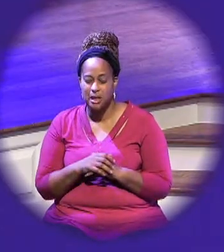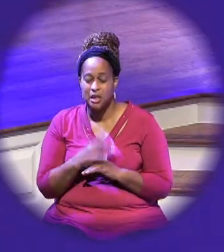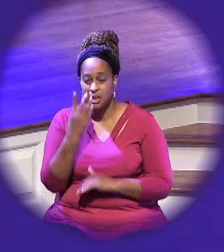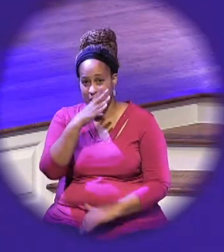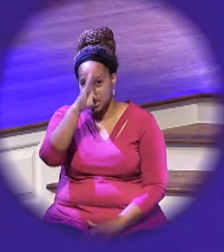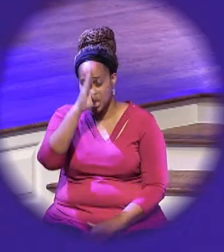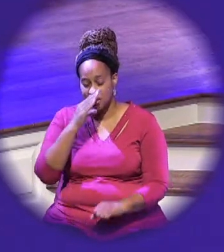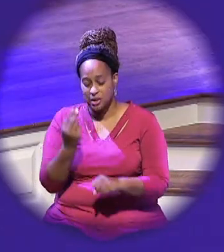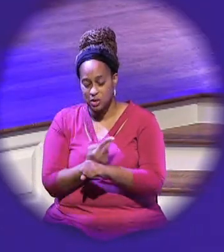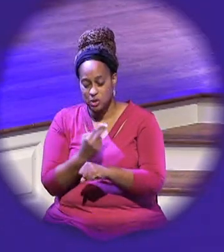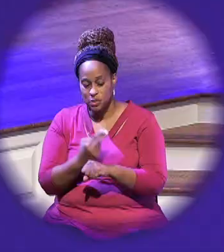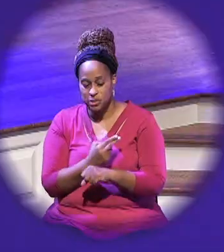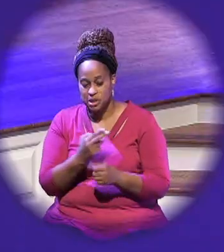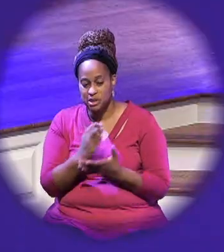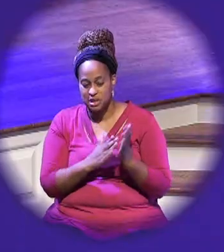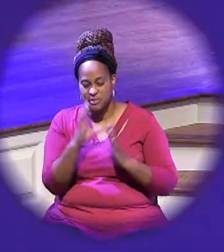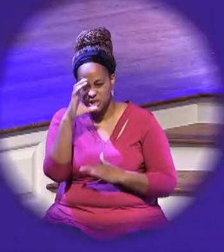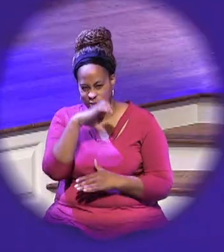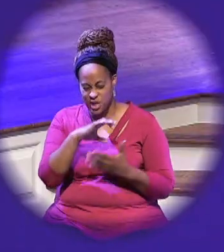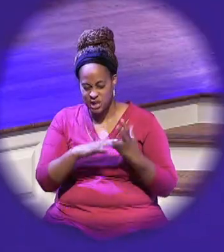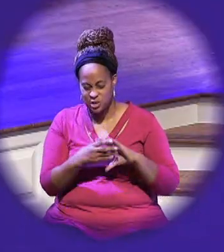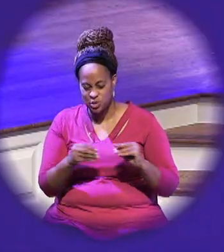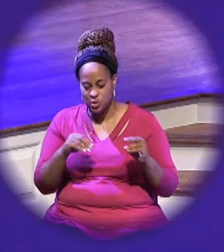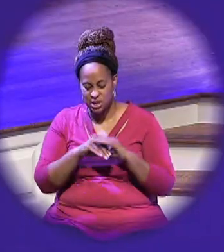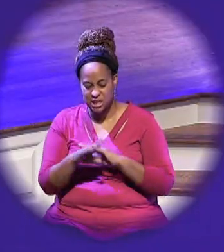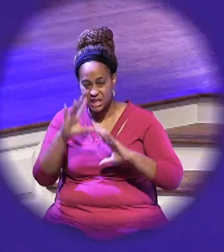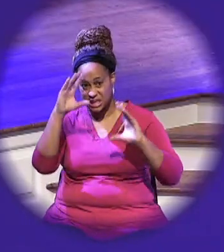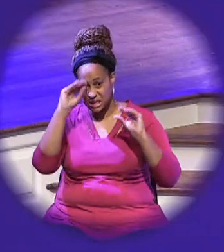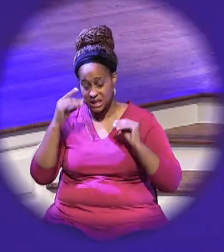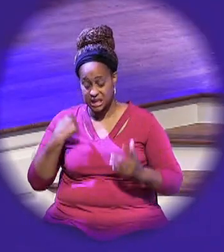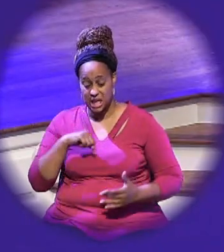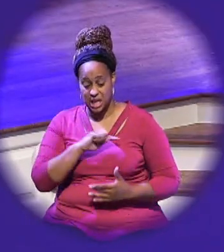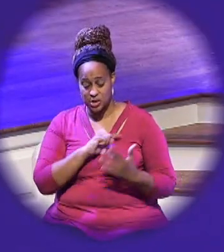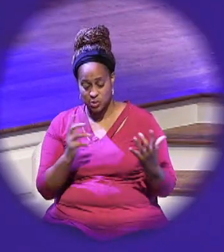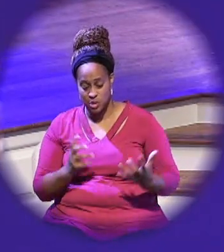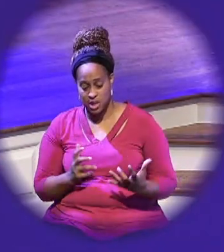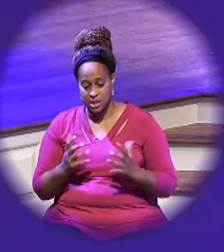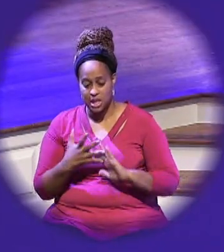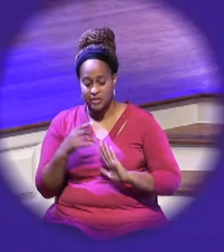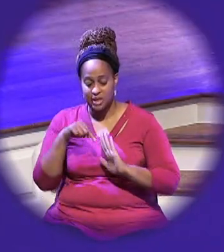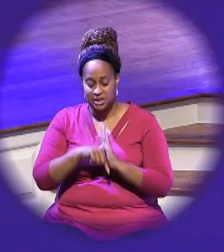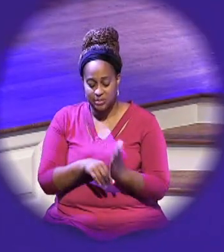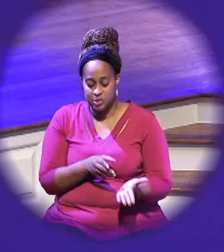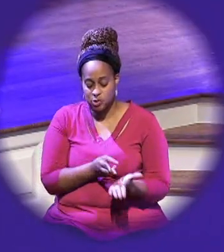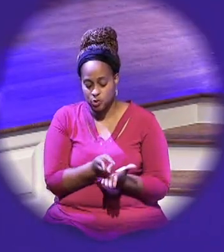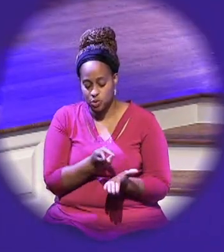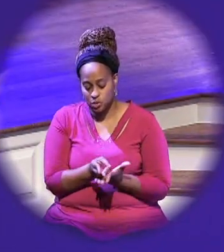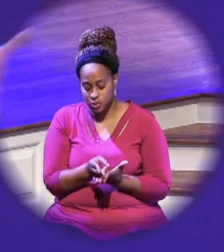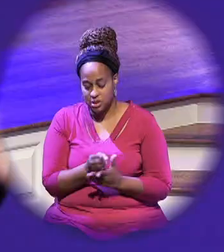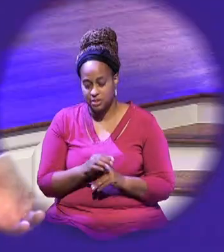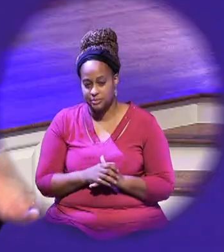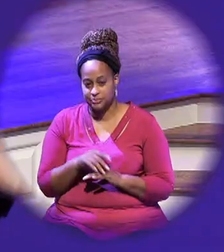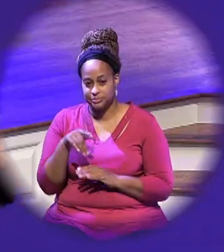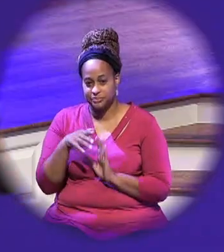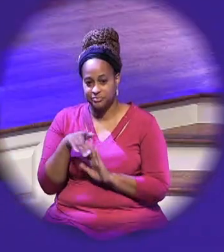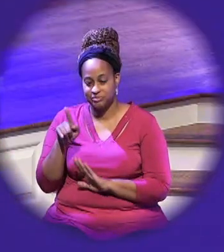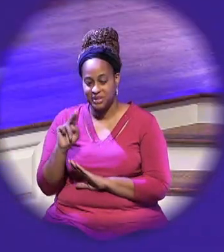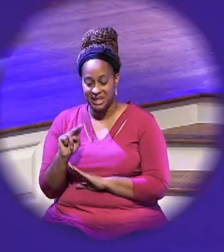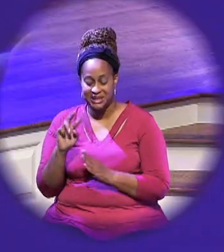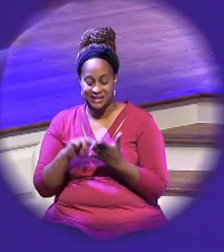God uses some of the strangest stories in the world to teach us the deepest truths, pun intended today.